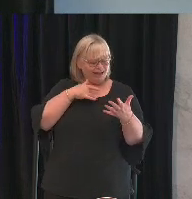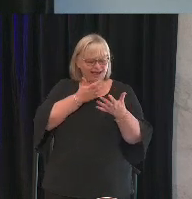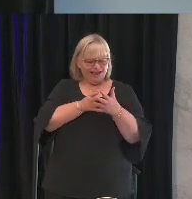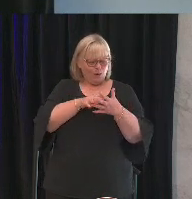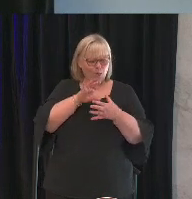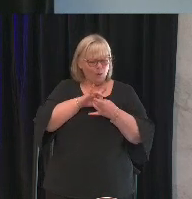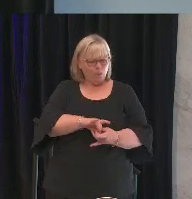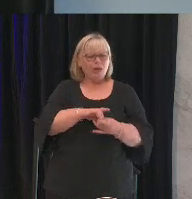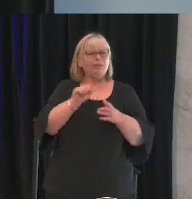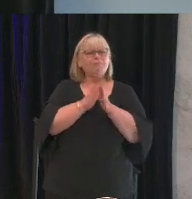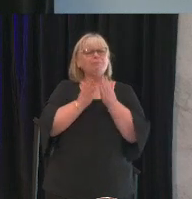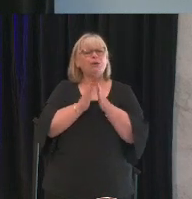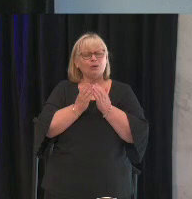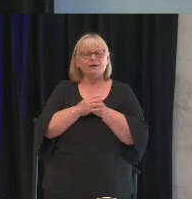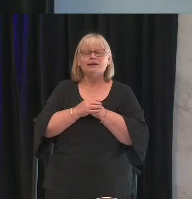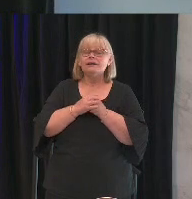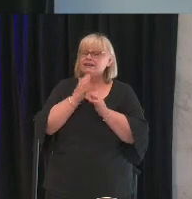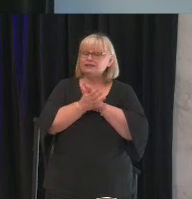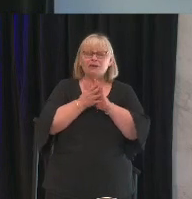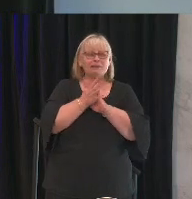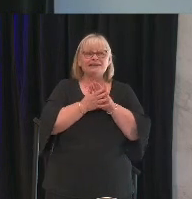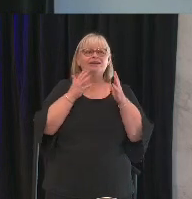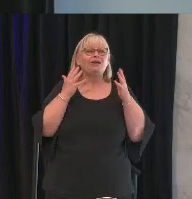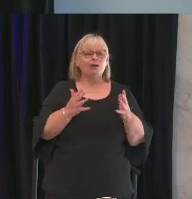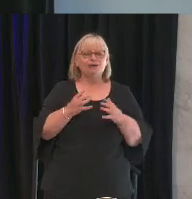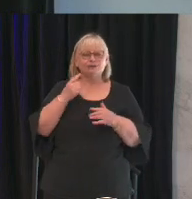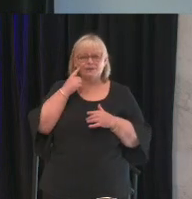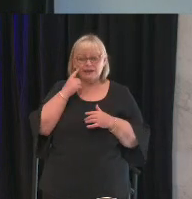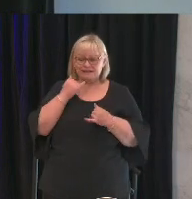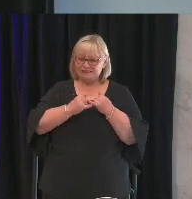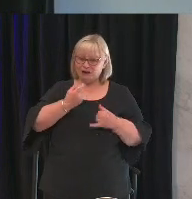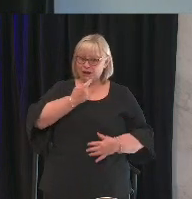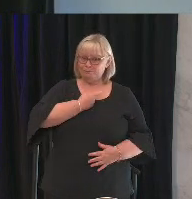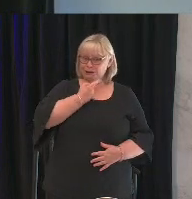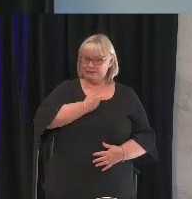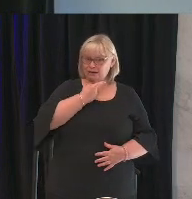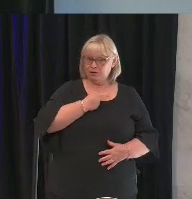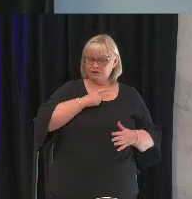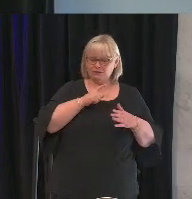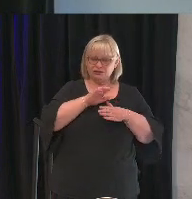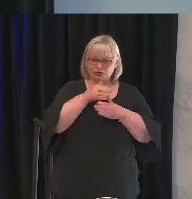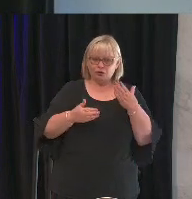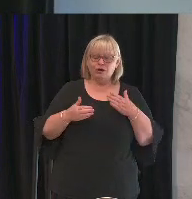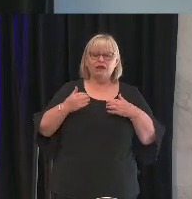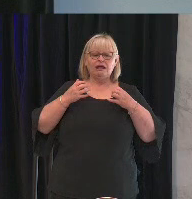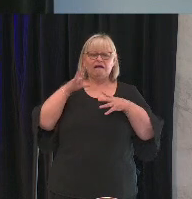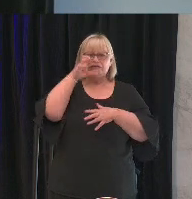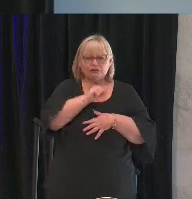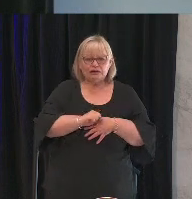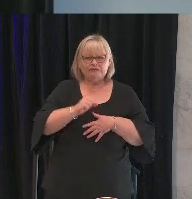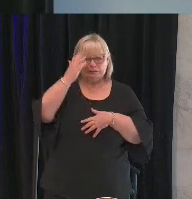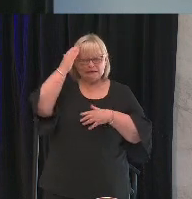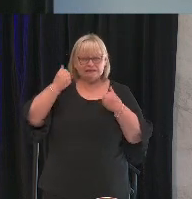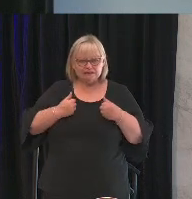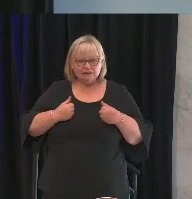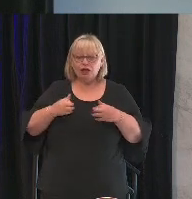for them. It means the world to think that this deeply personal story of grief, mental illness,